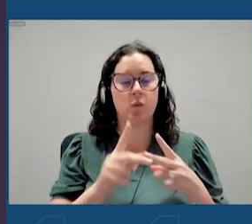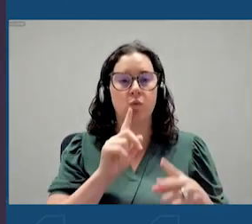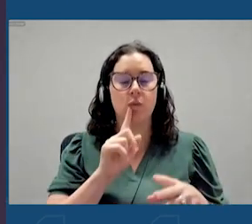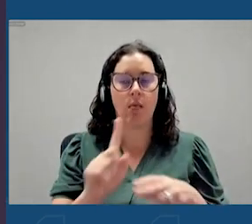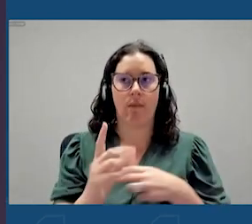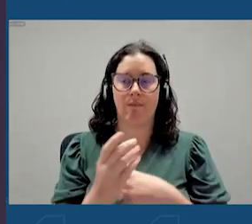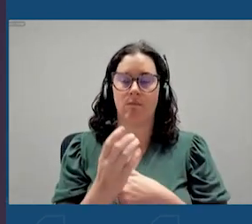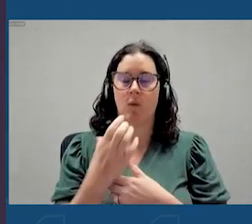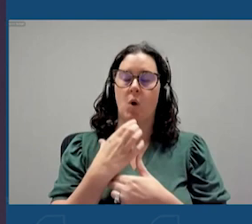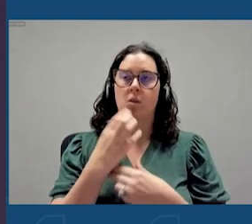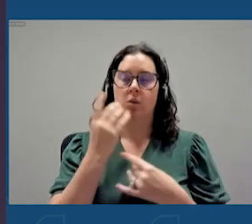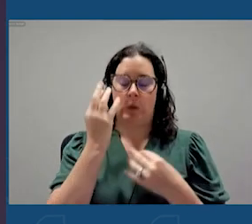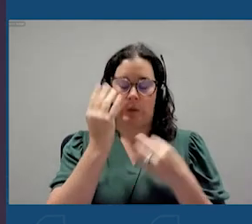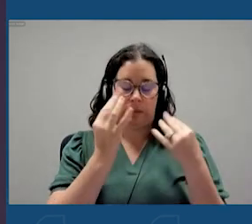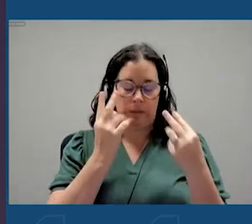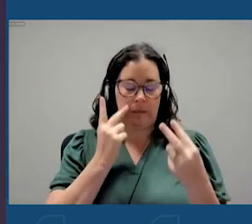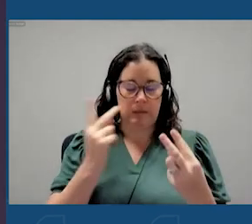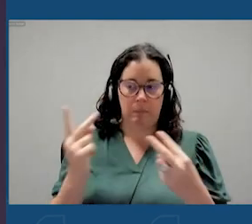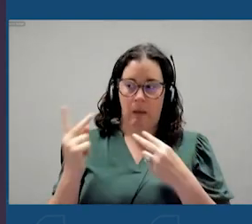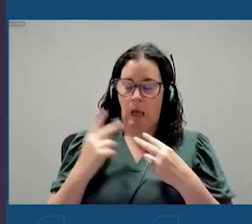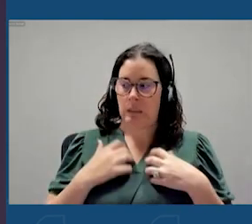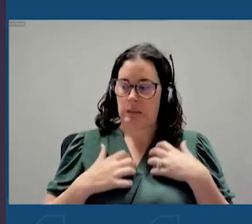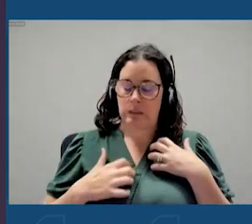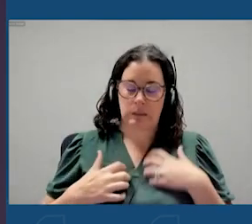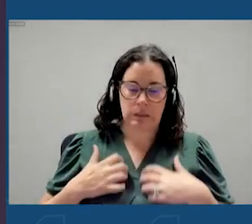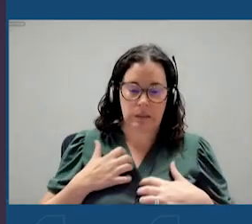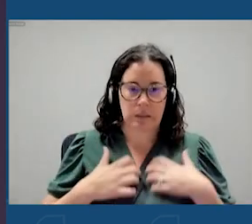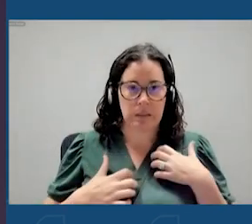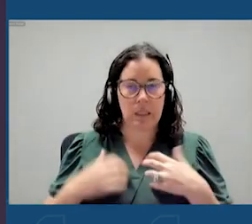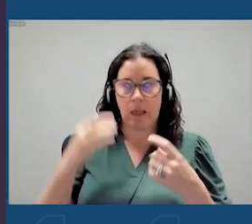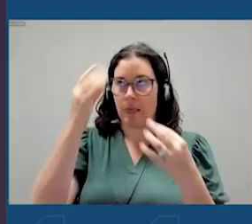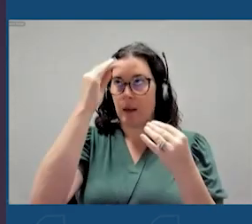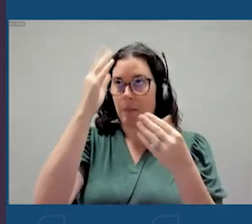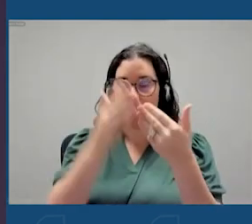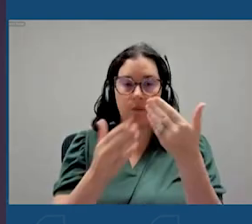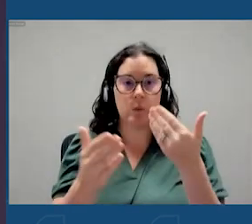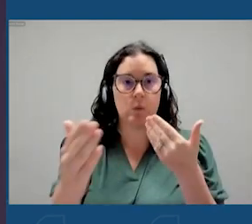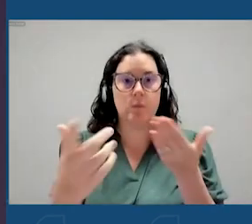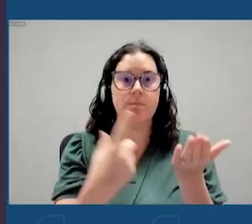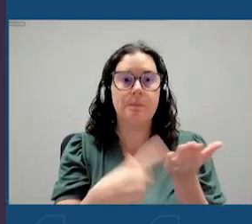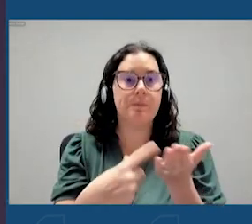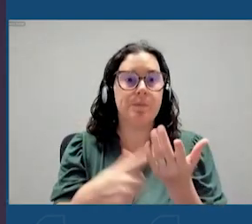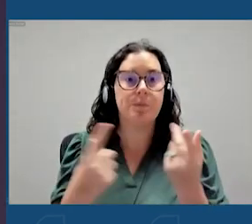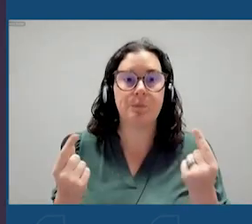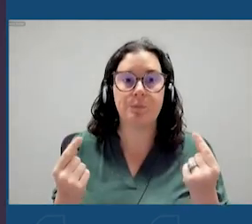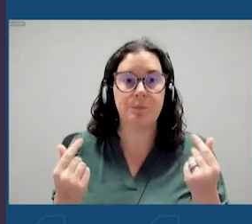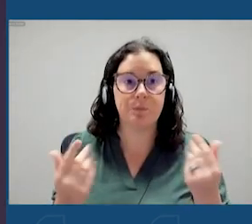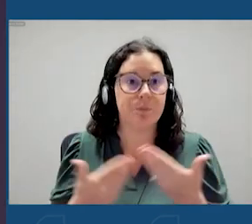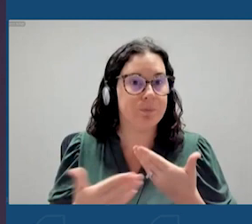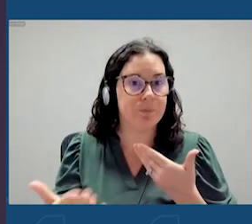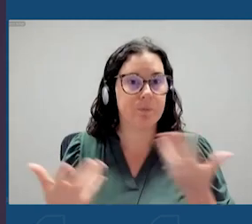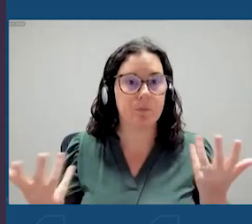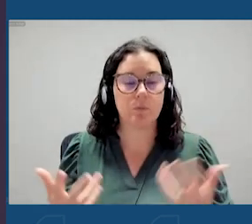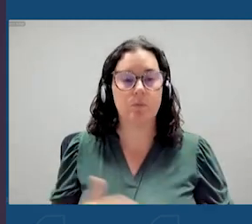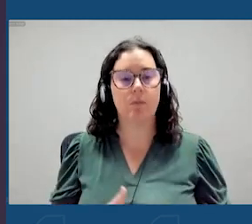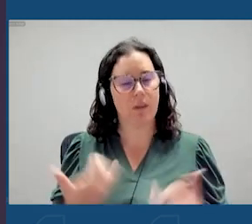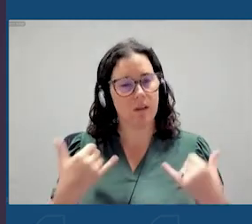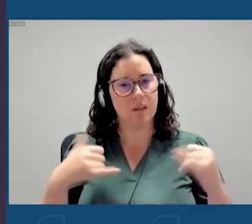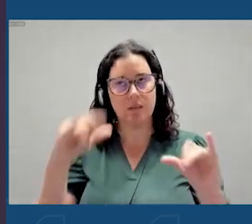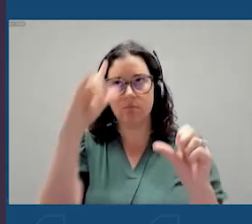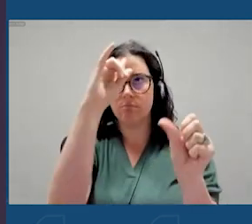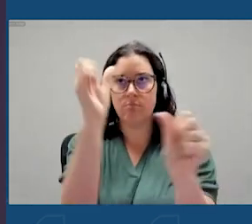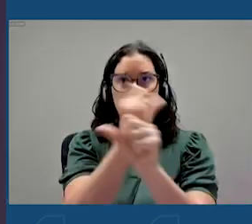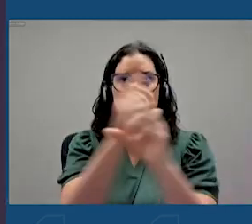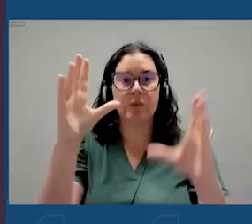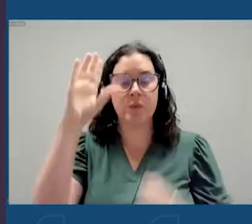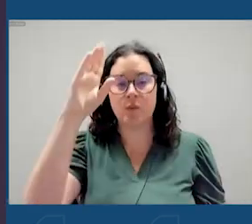the past and to talk about where we're going in the future. And I still envision a future